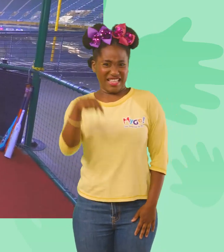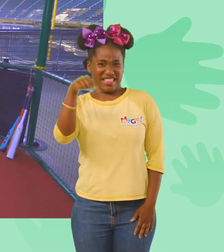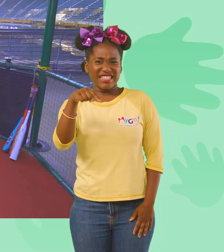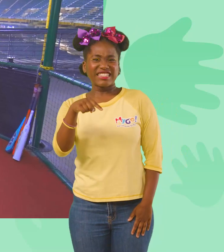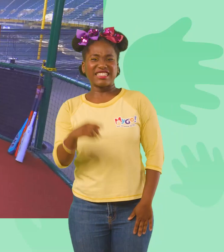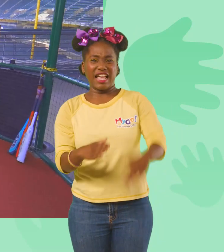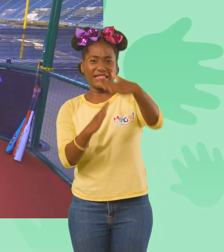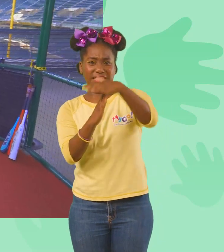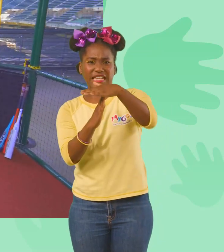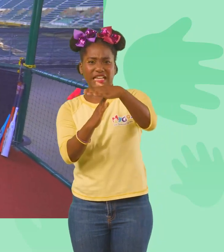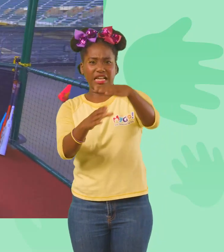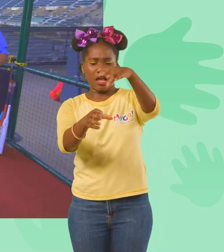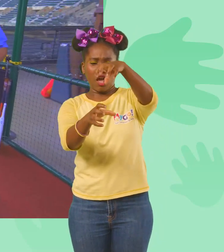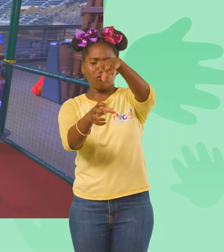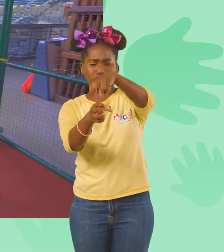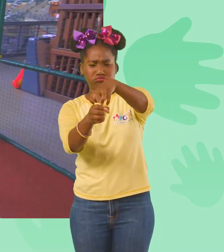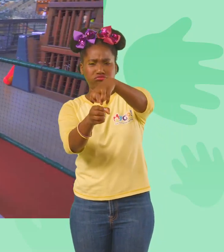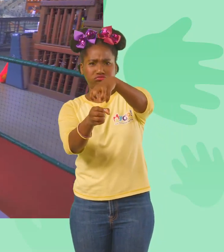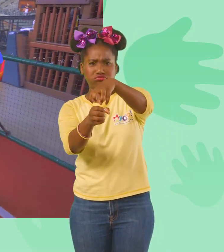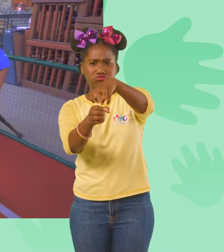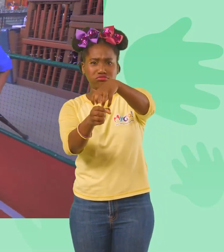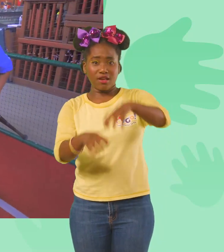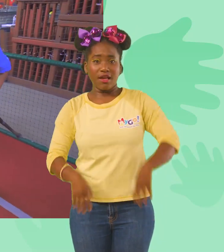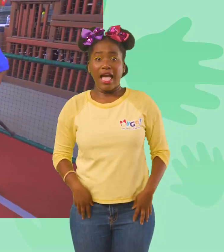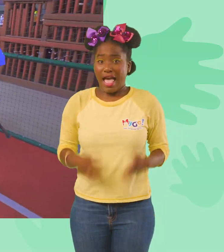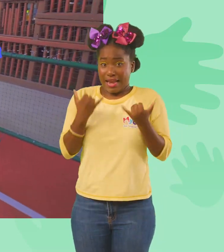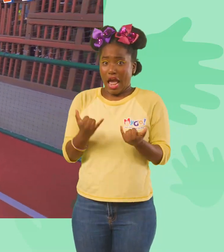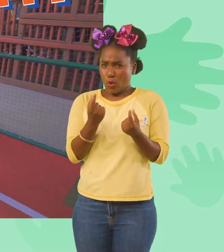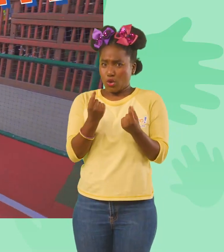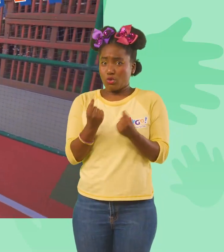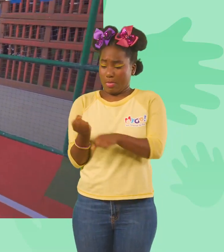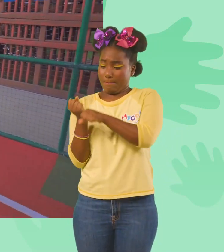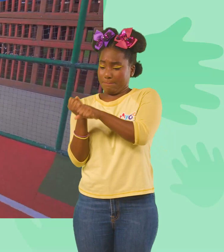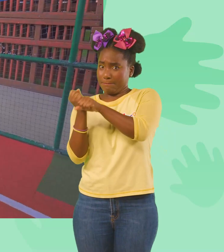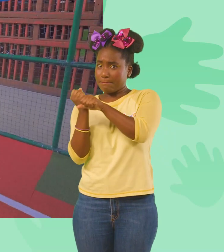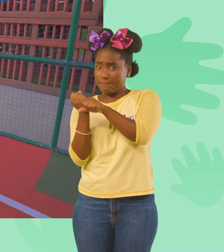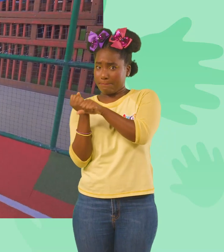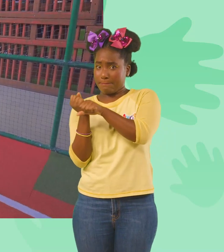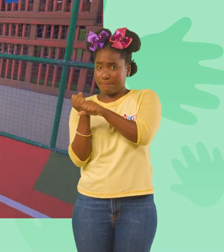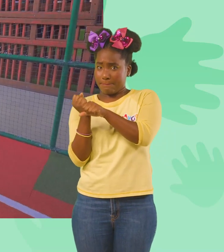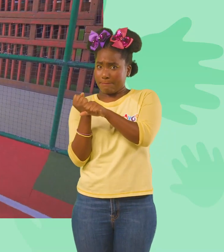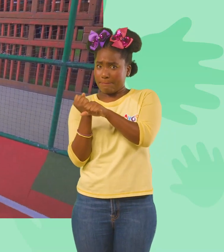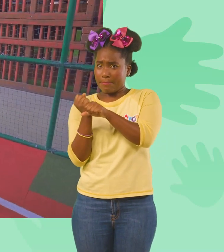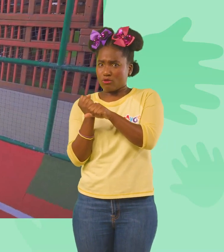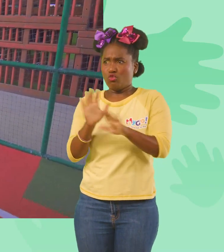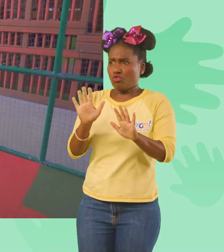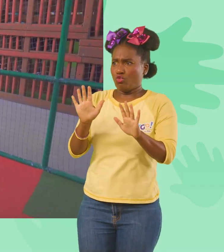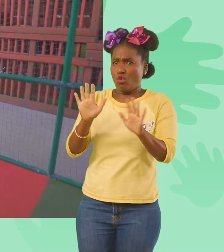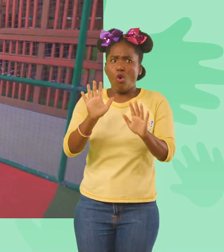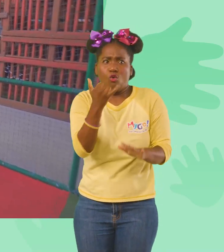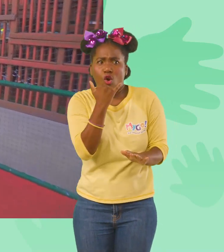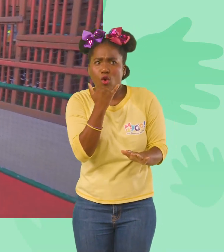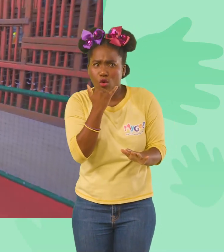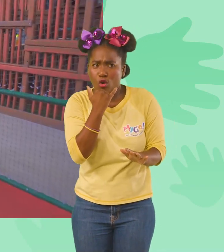tee. Okay, a tee. Huh. Now you grip the bat. Okay. No, not that way,